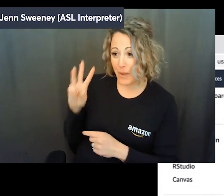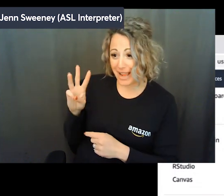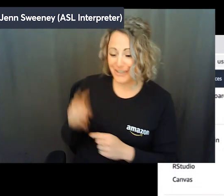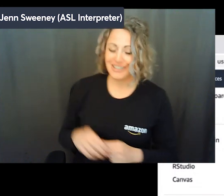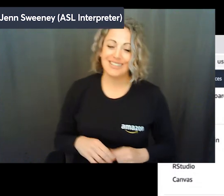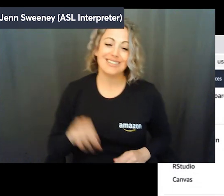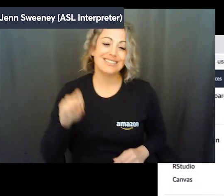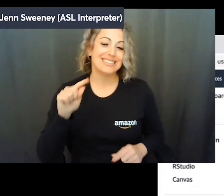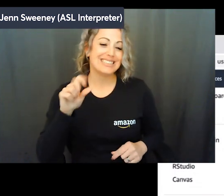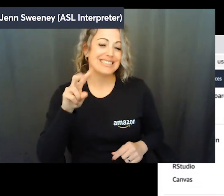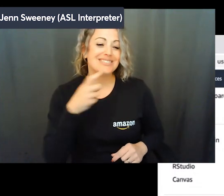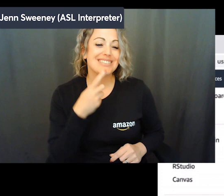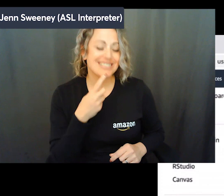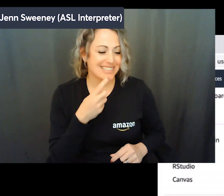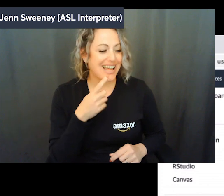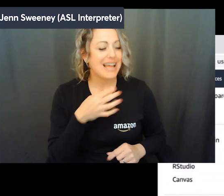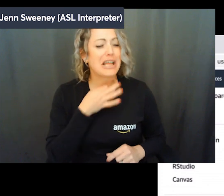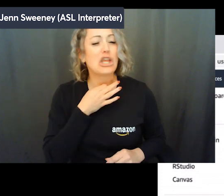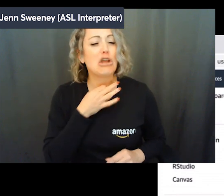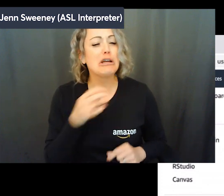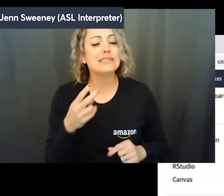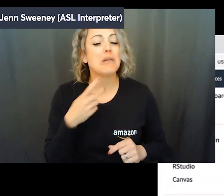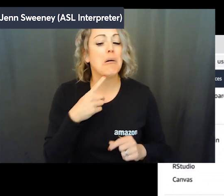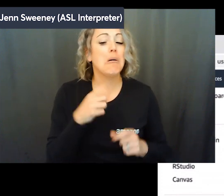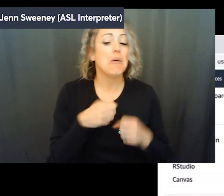curious sometimes to take a look.